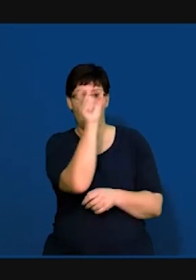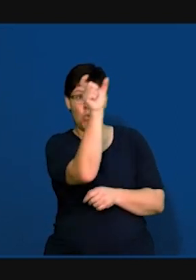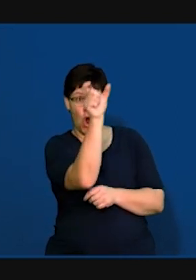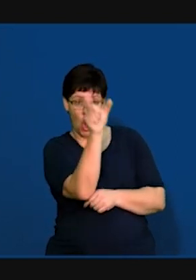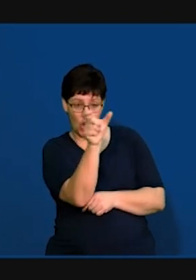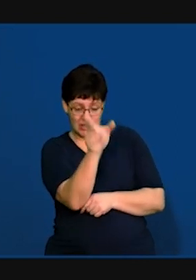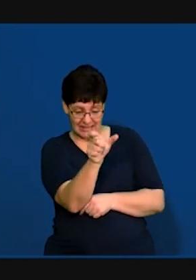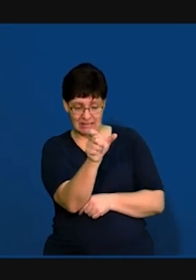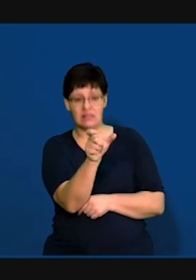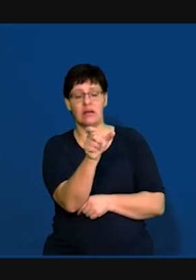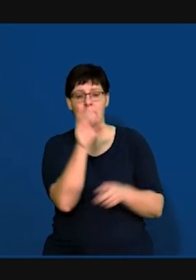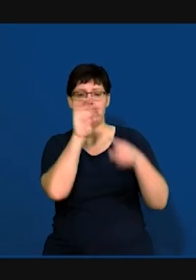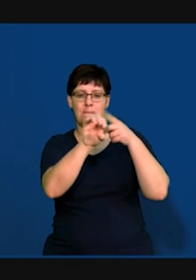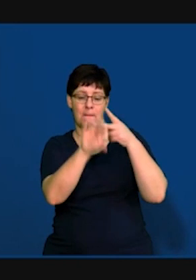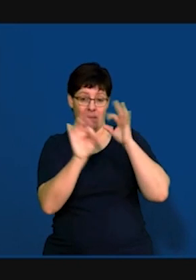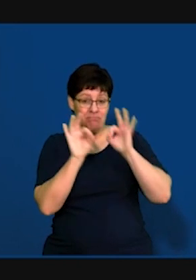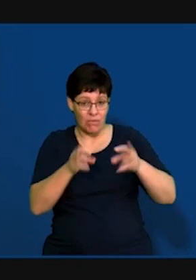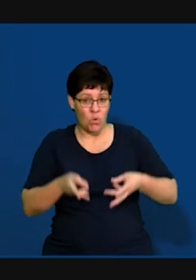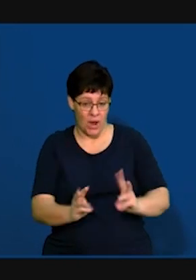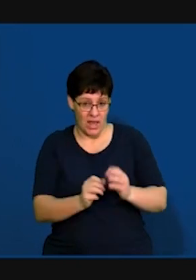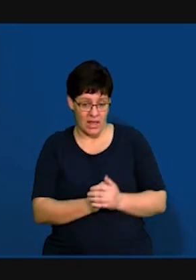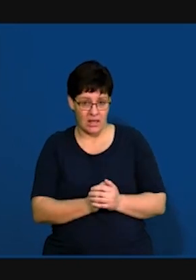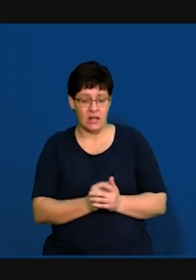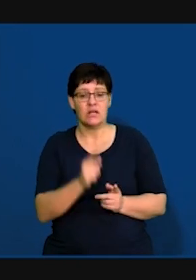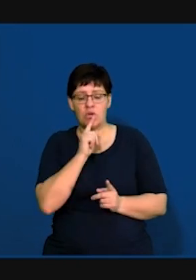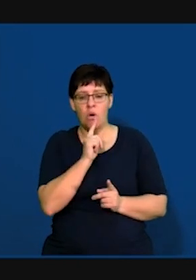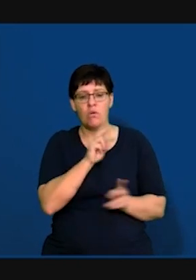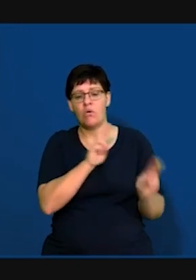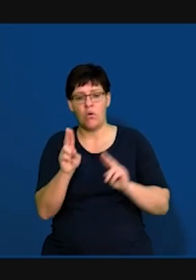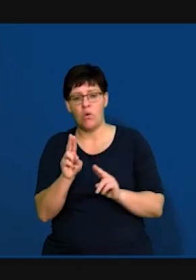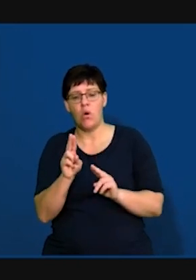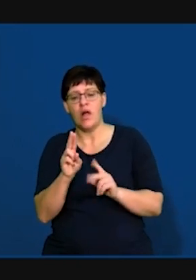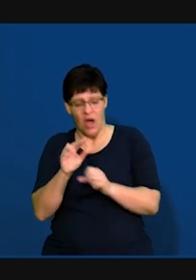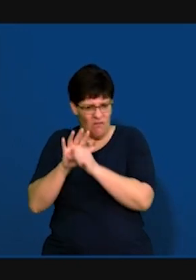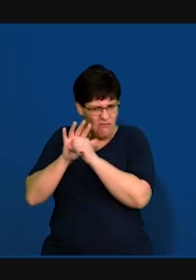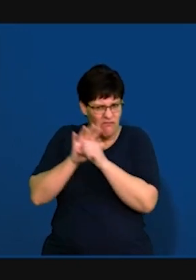okay? Also, in referring to the force that acts on the projectile, which